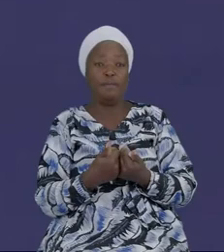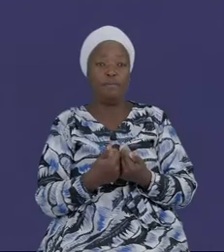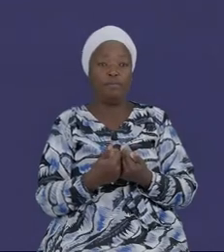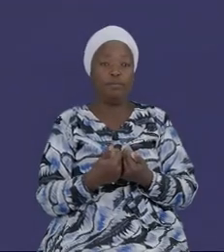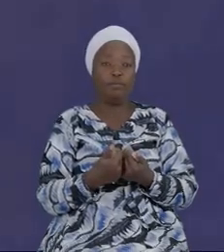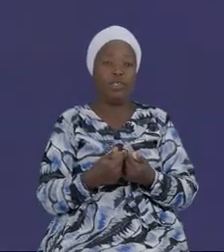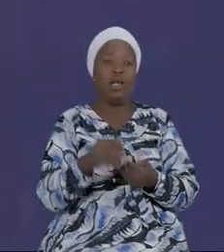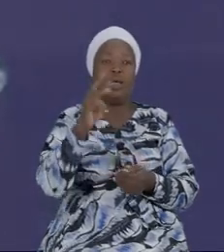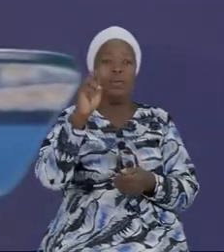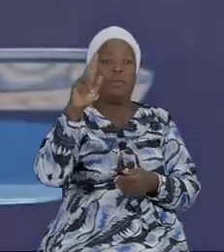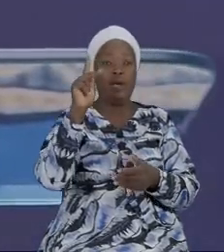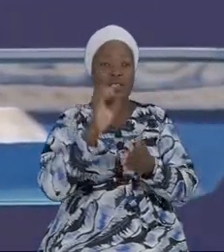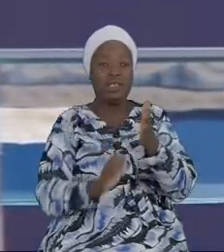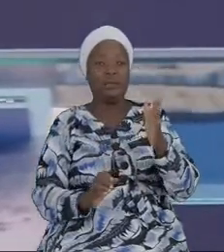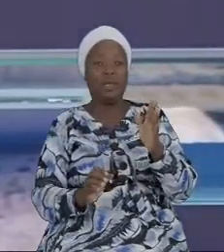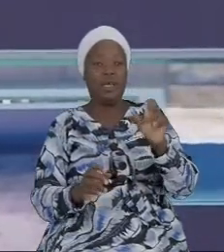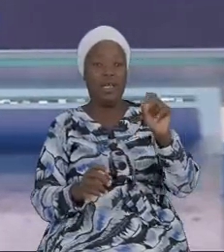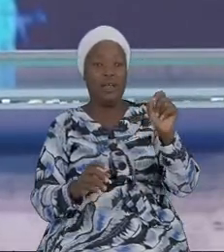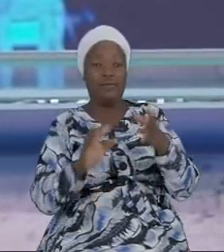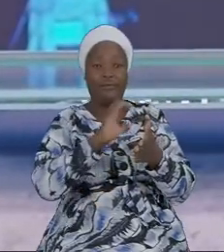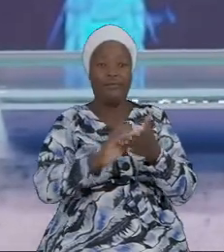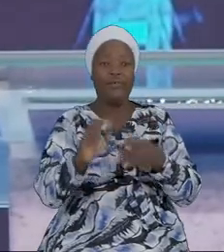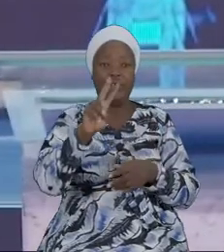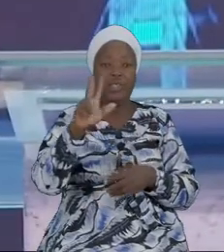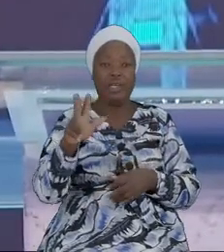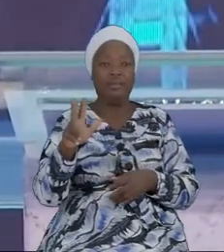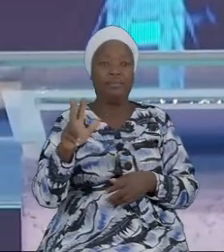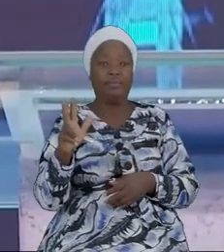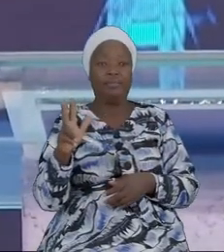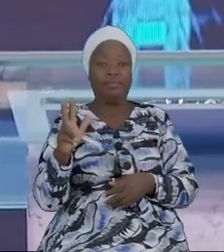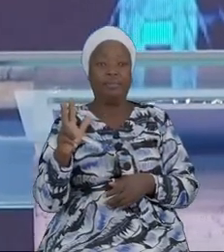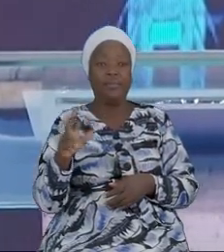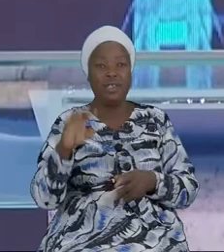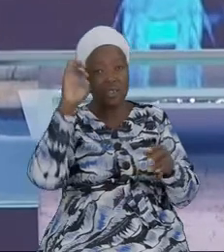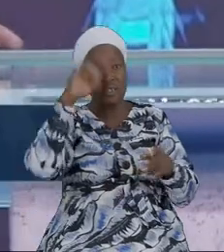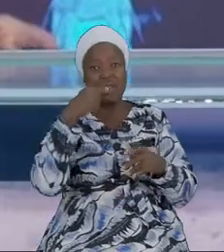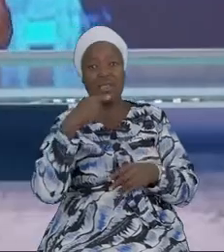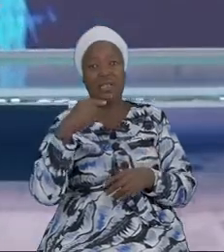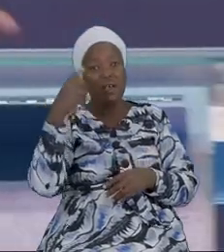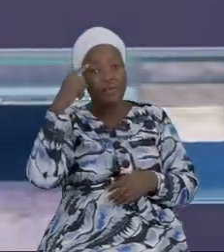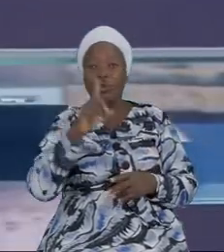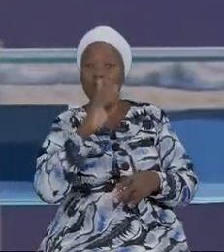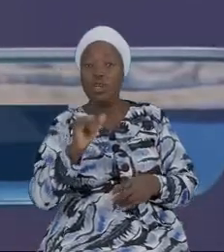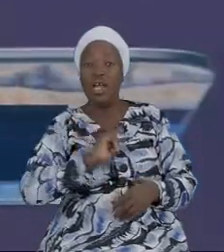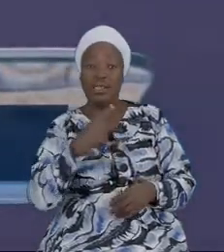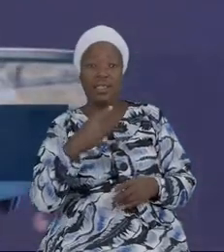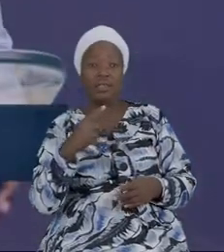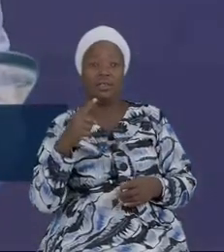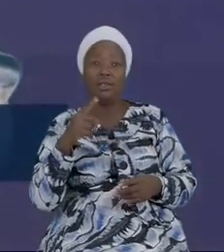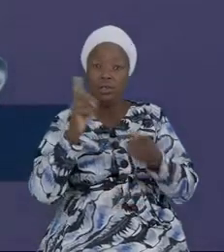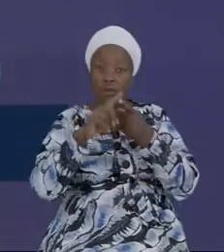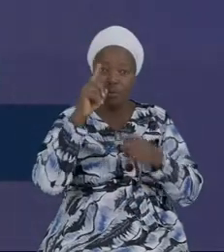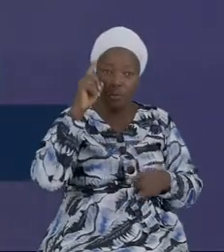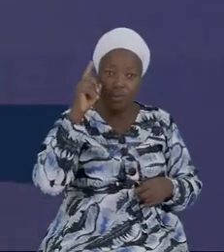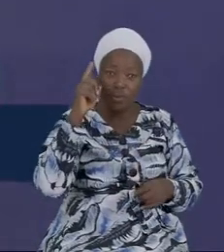verse 23. In chapter 11, verse 23, it says, for verily I say